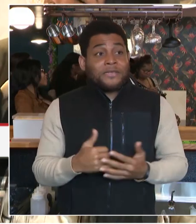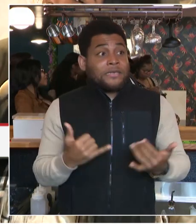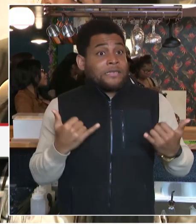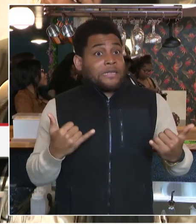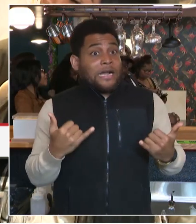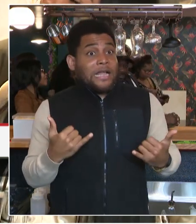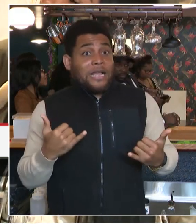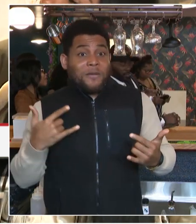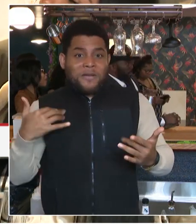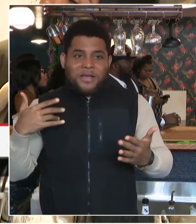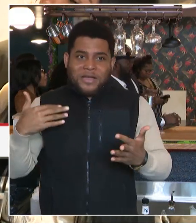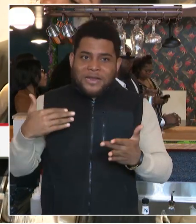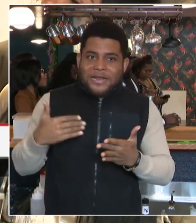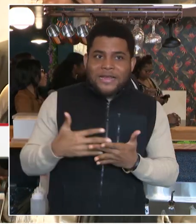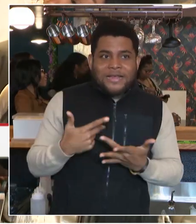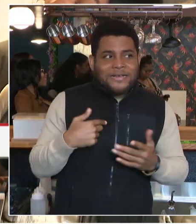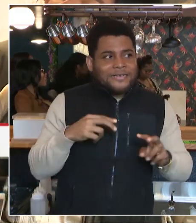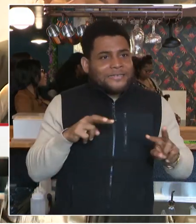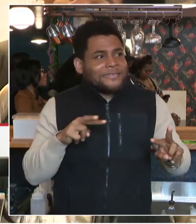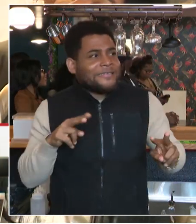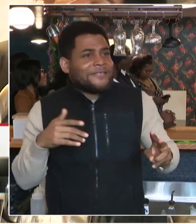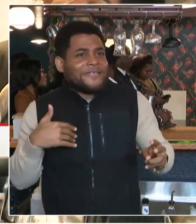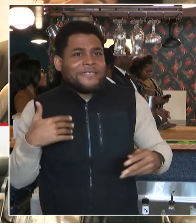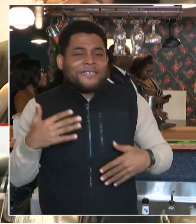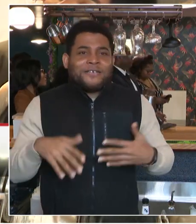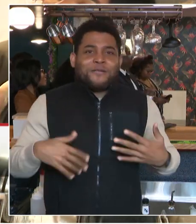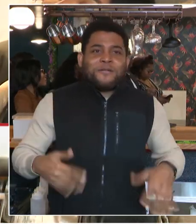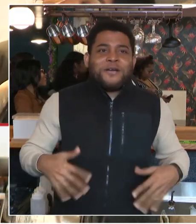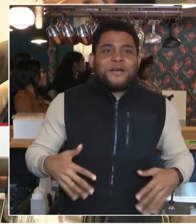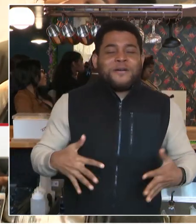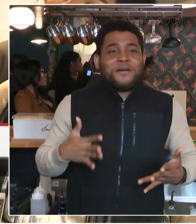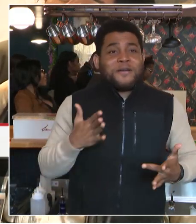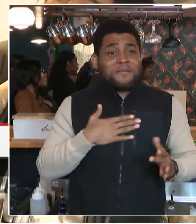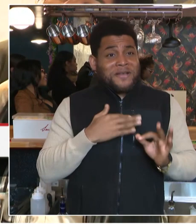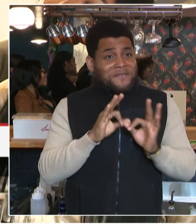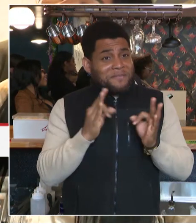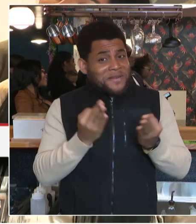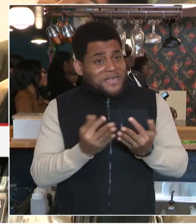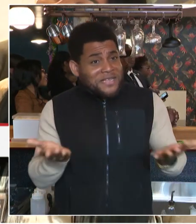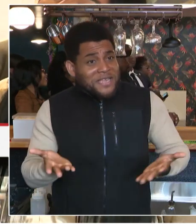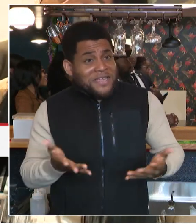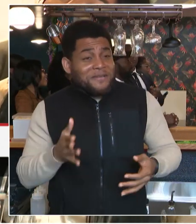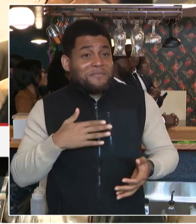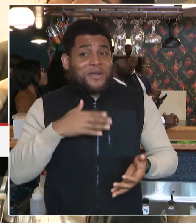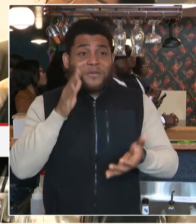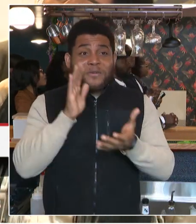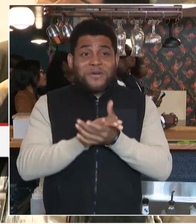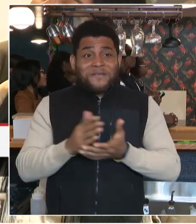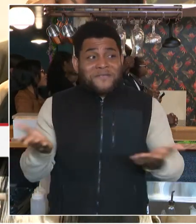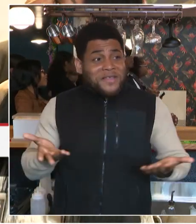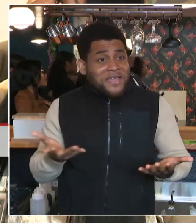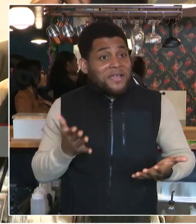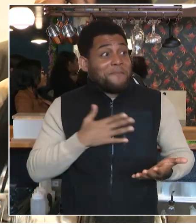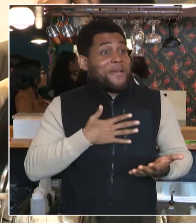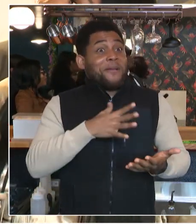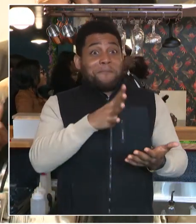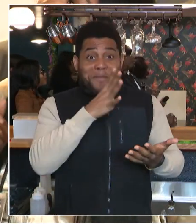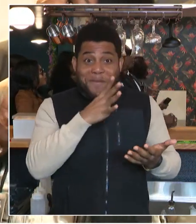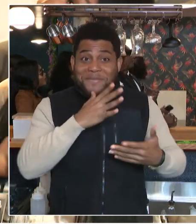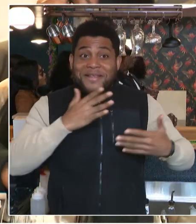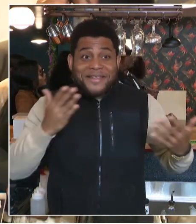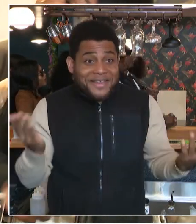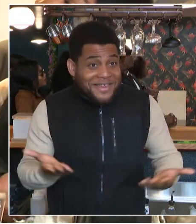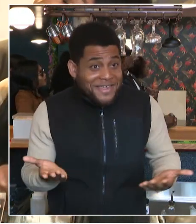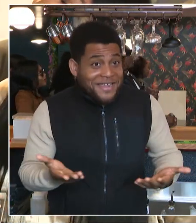to have my mother who's here, to have my wife who's here, whose family grew up in Ward 7, the Andrews family grew up, we